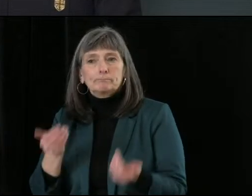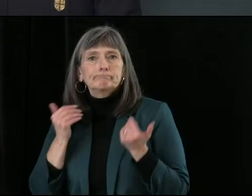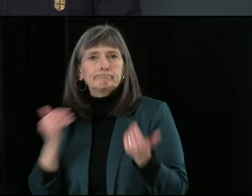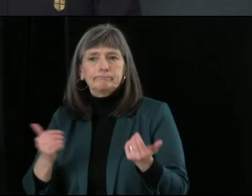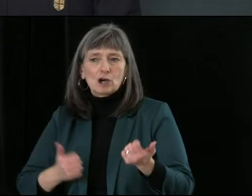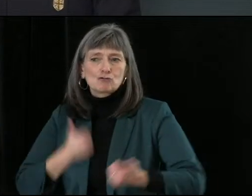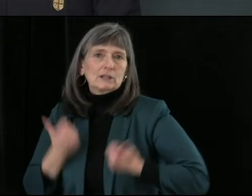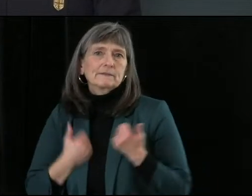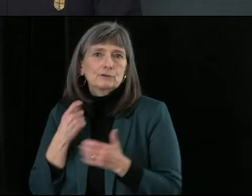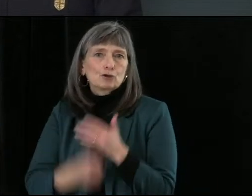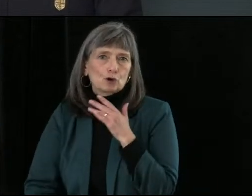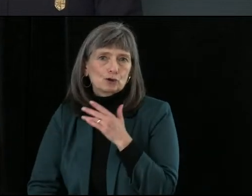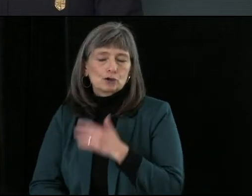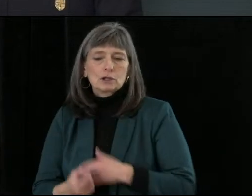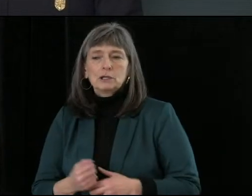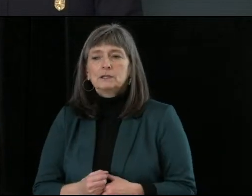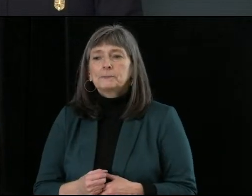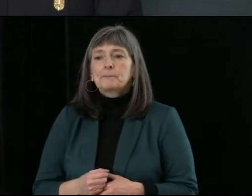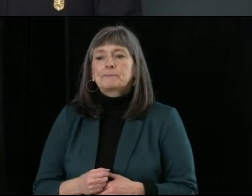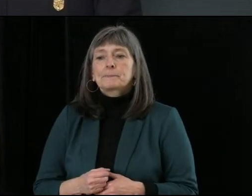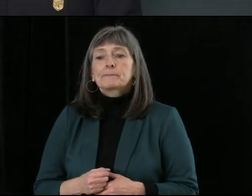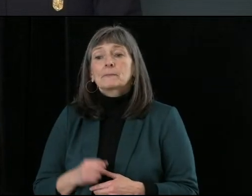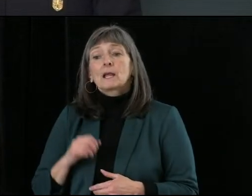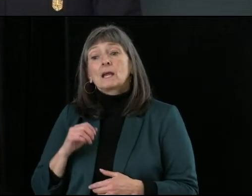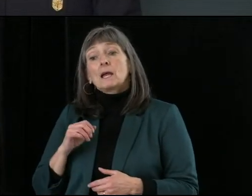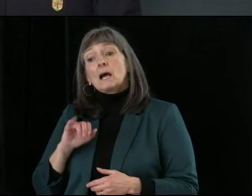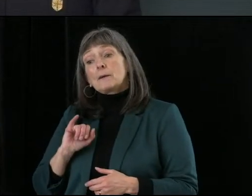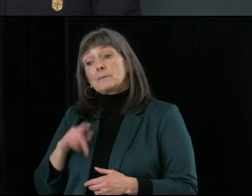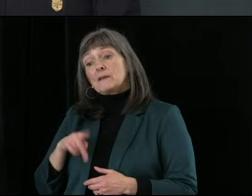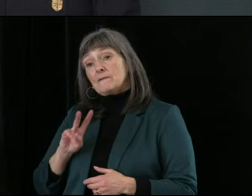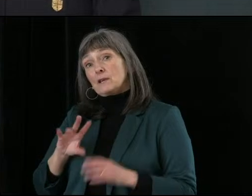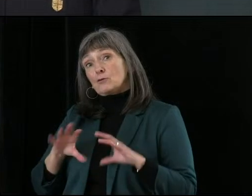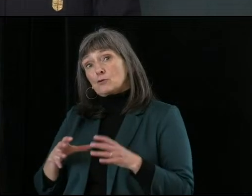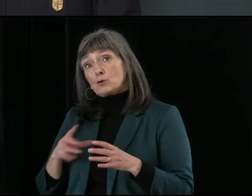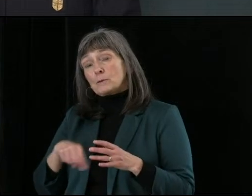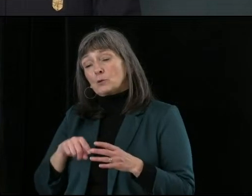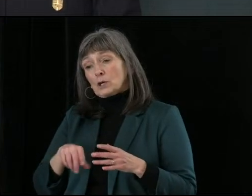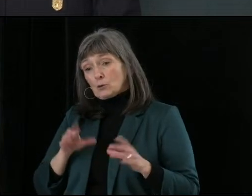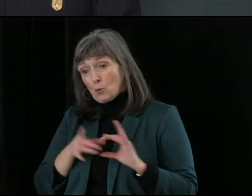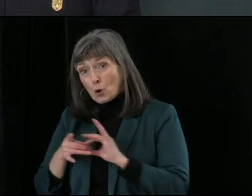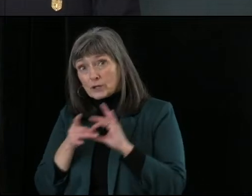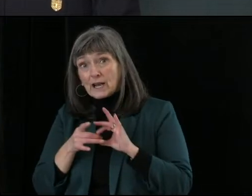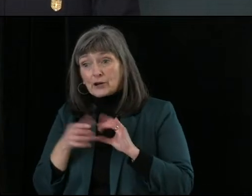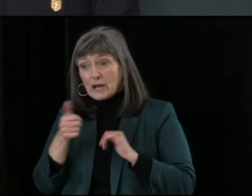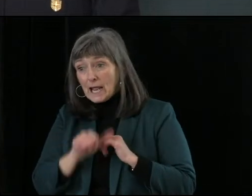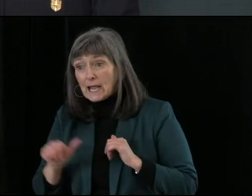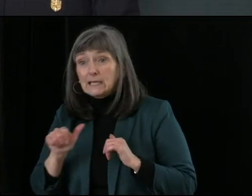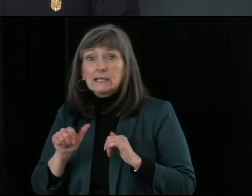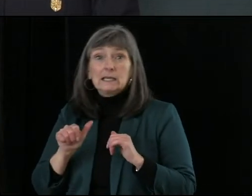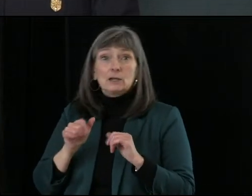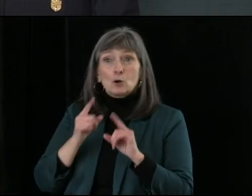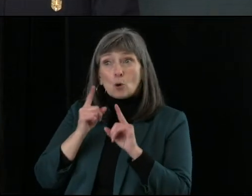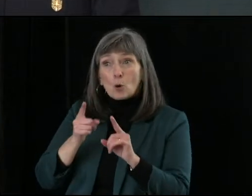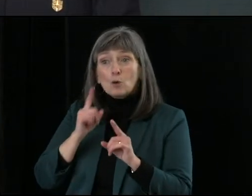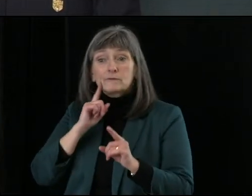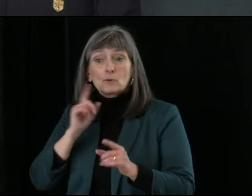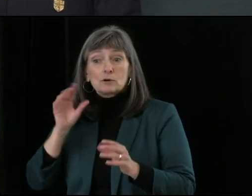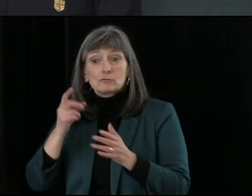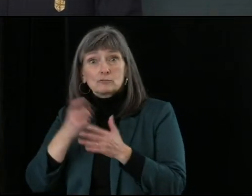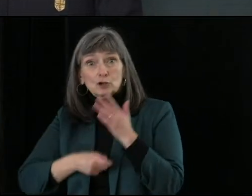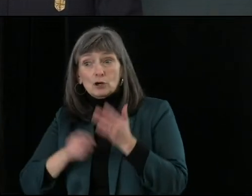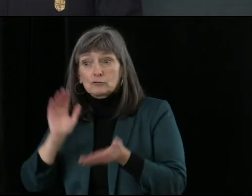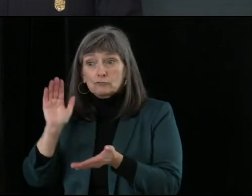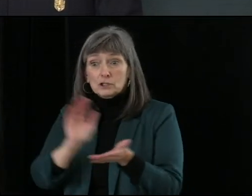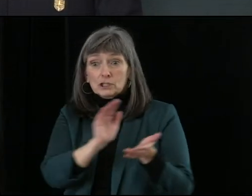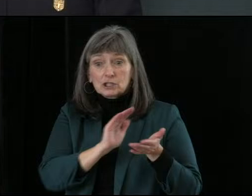aggressively. Additionally, the IPV unit coordinates and implements crime reduction initiatives within the